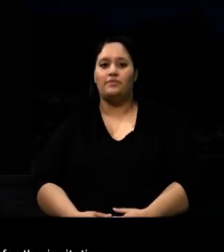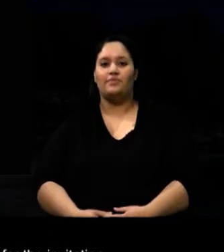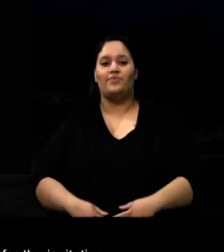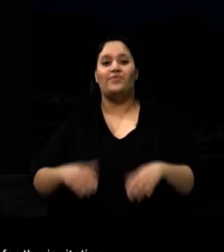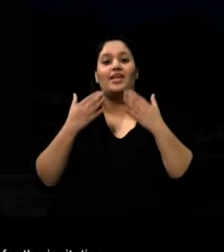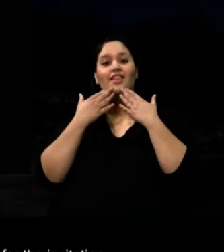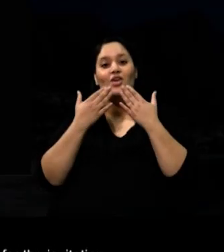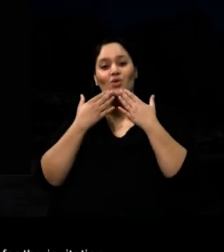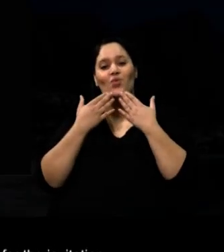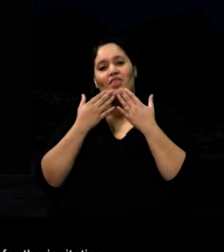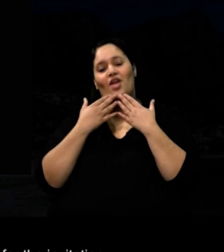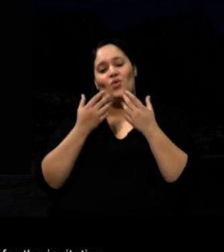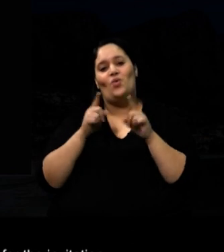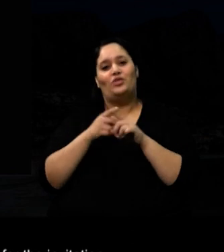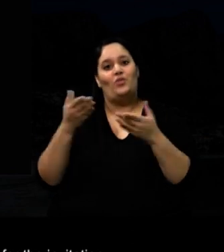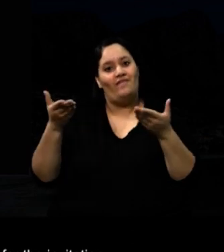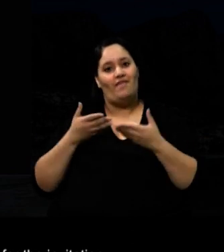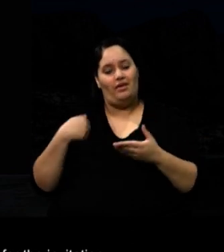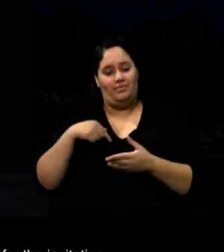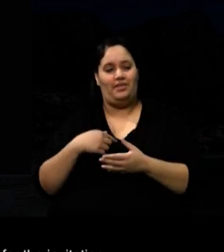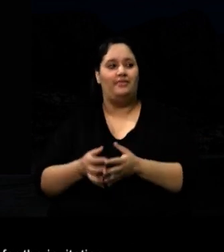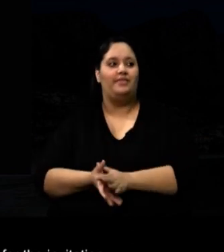Thank you very much and thank you for the invitation.